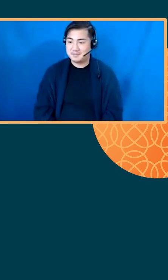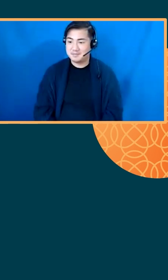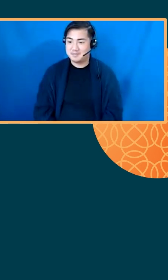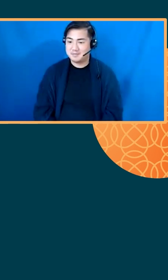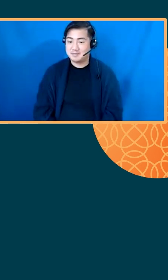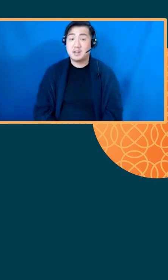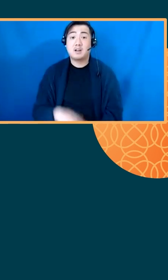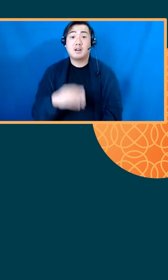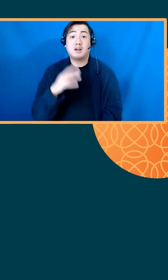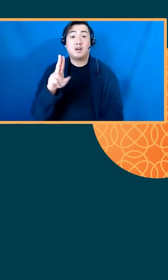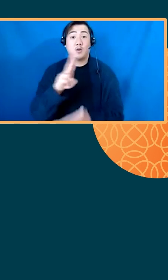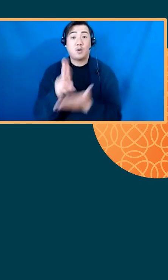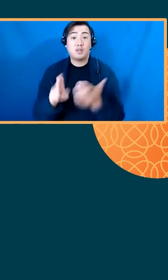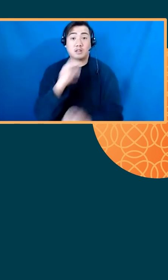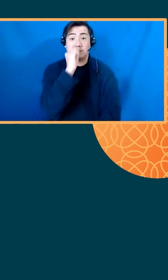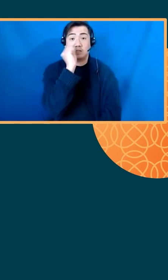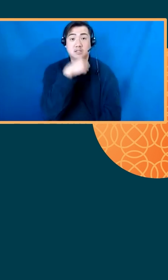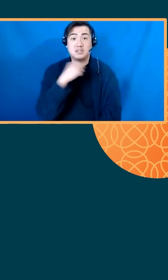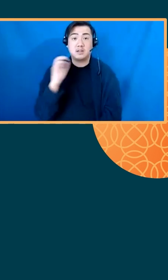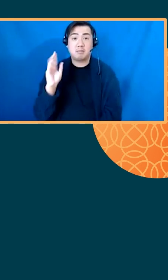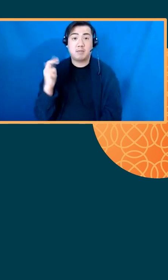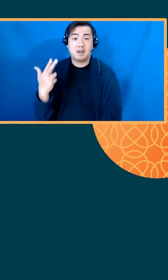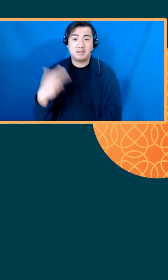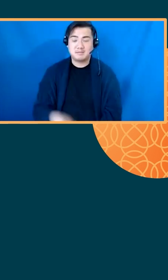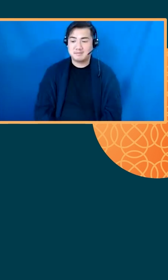Holy shit, Micah. I'm